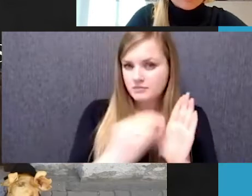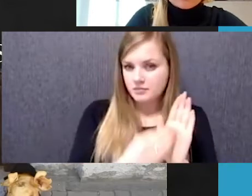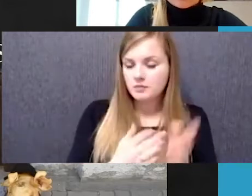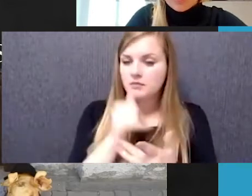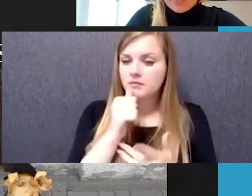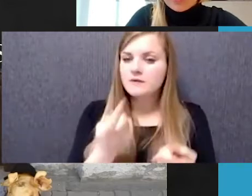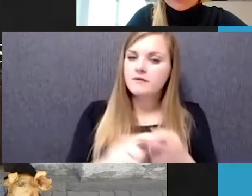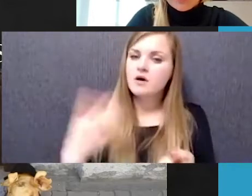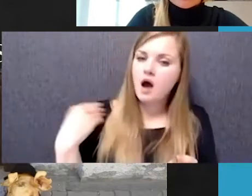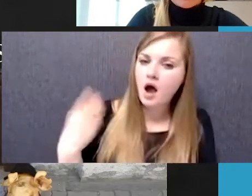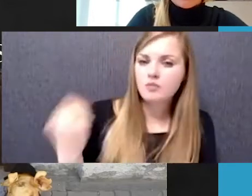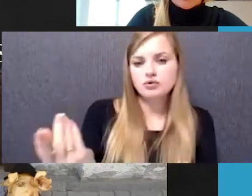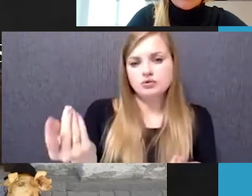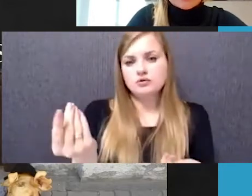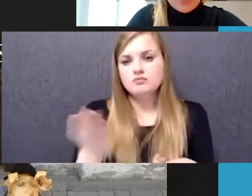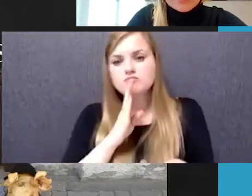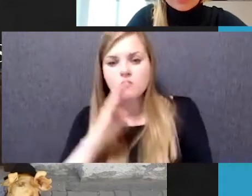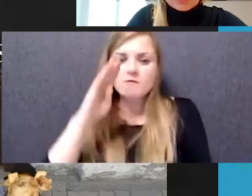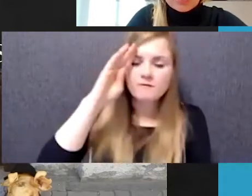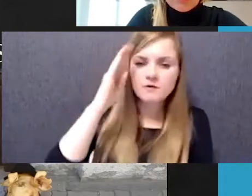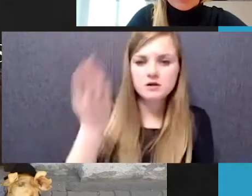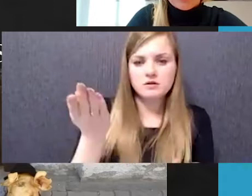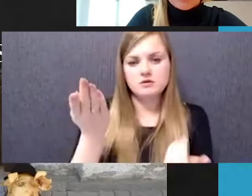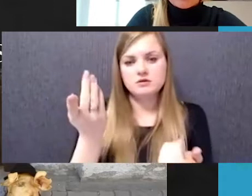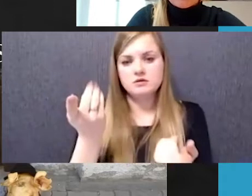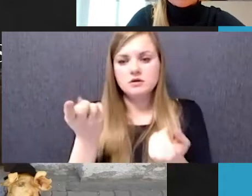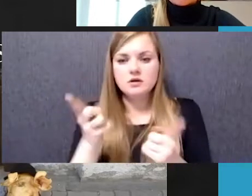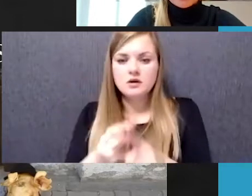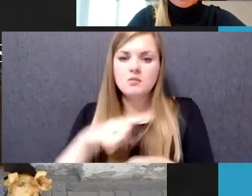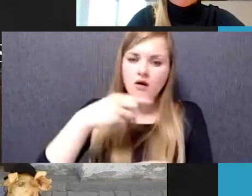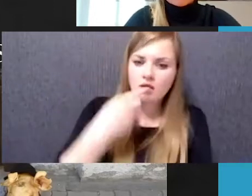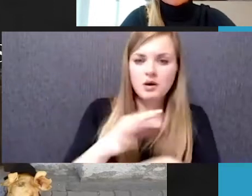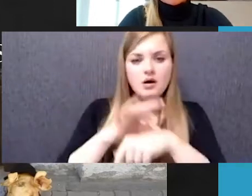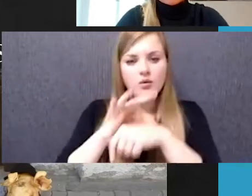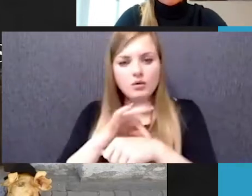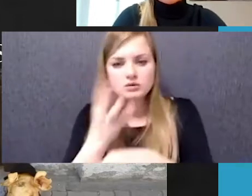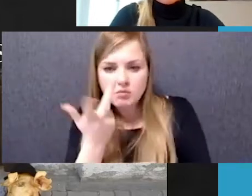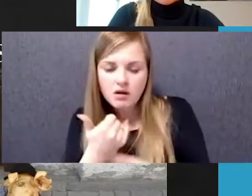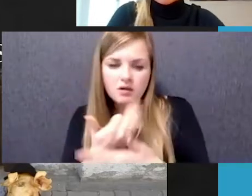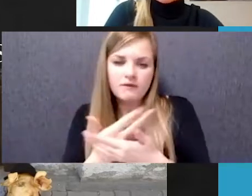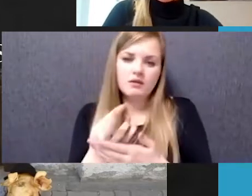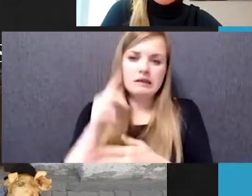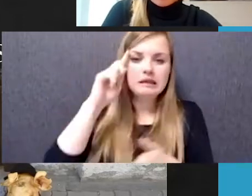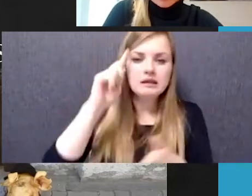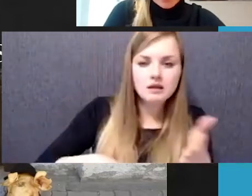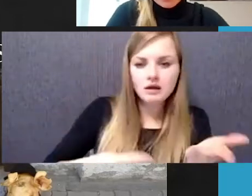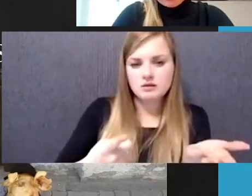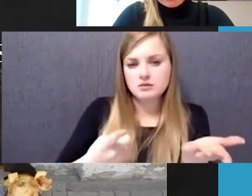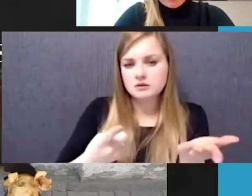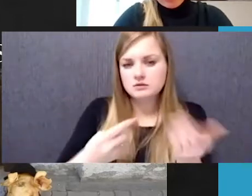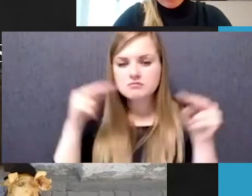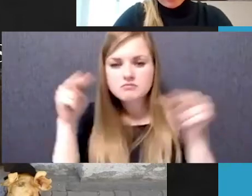And these attributes are indicated. This is age, sex, disability, race,